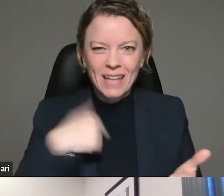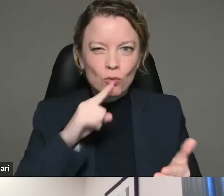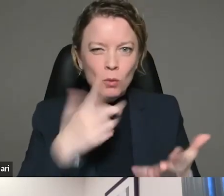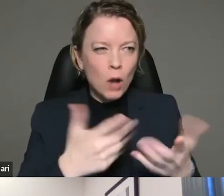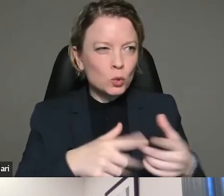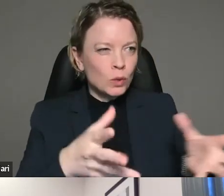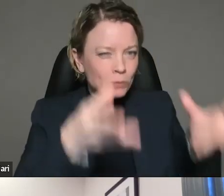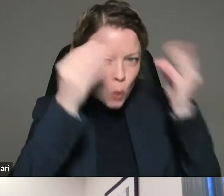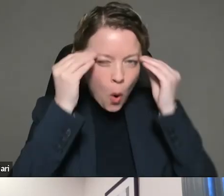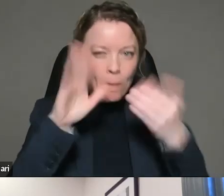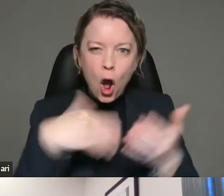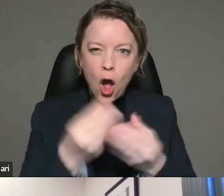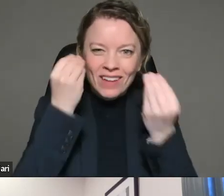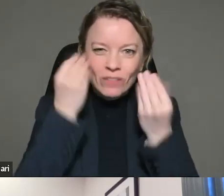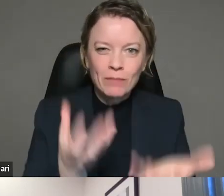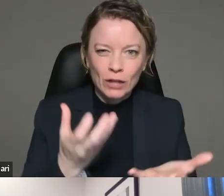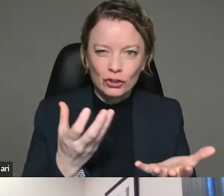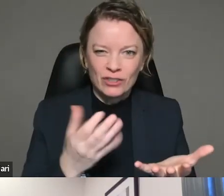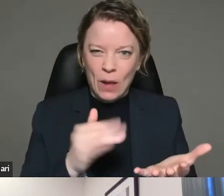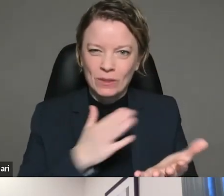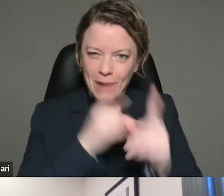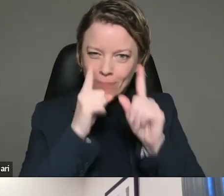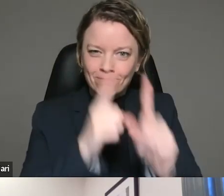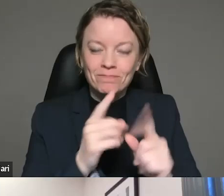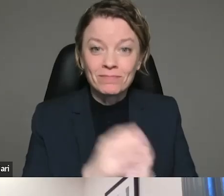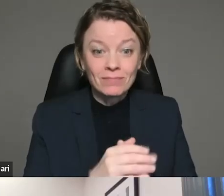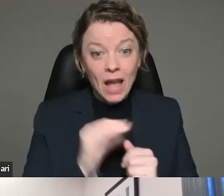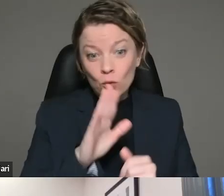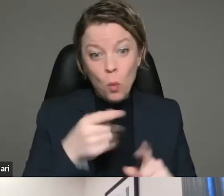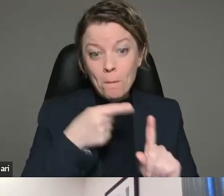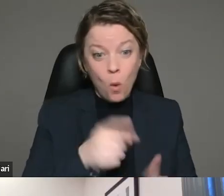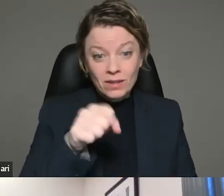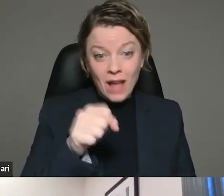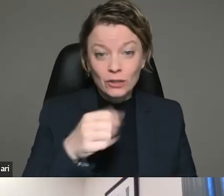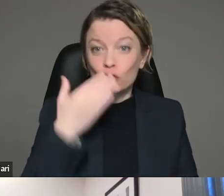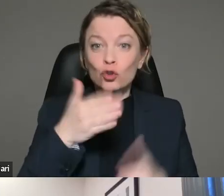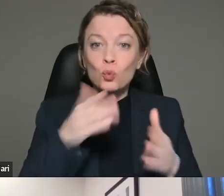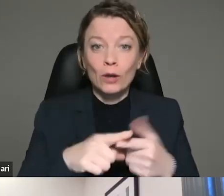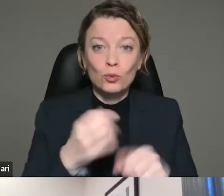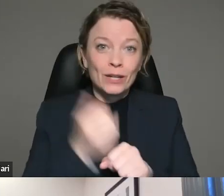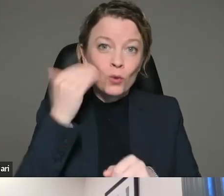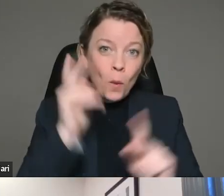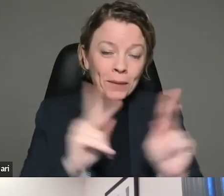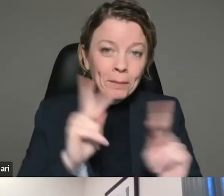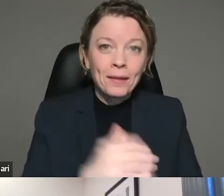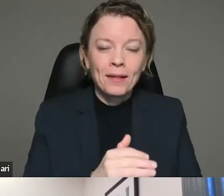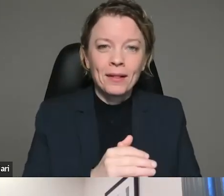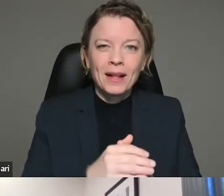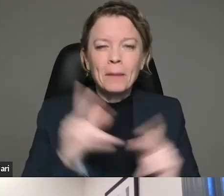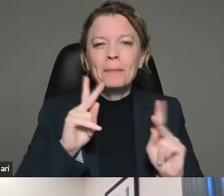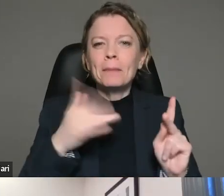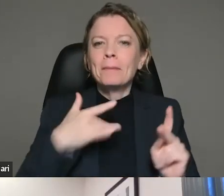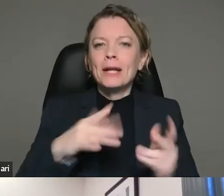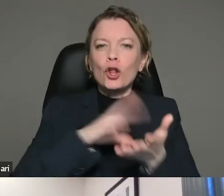and more information. And it was, to your point, a good way to get to know people. You know, you learn, and everybody learns in different